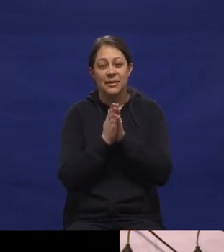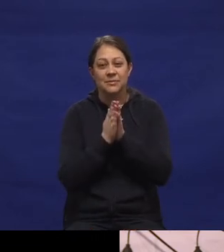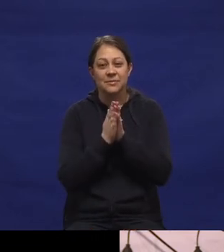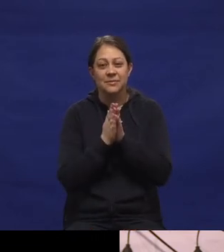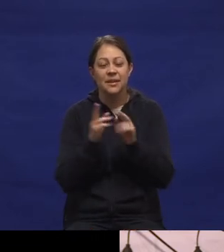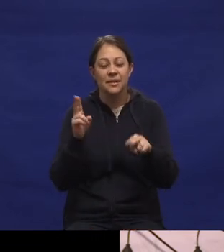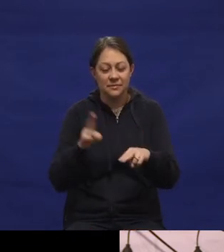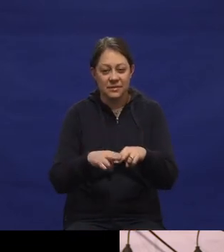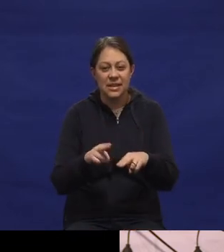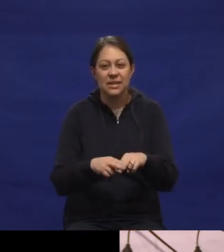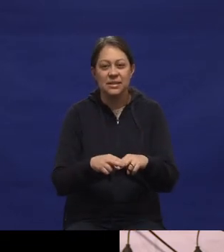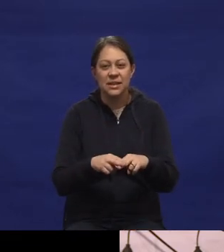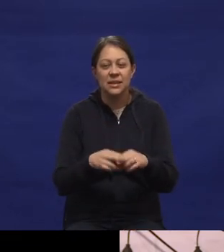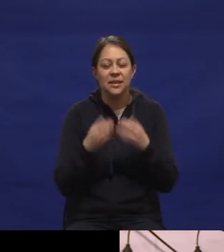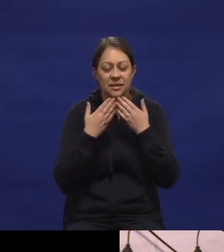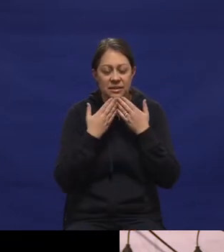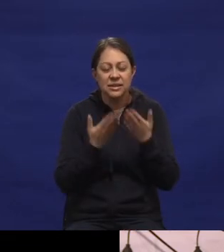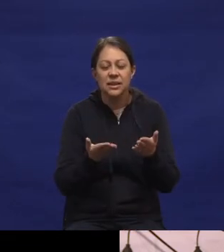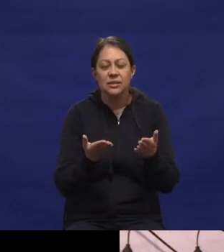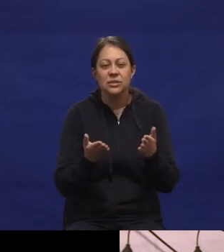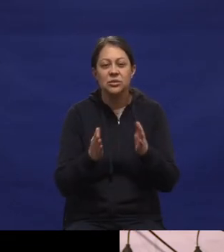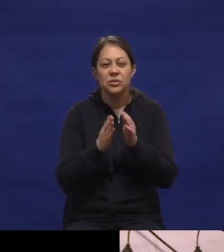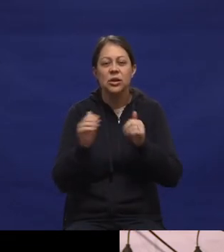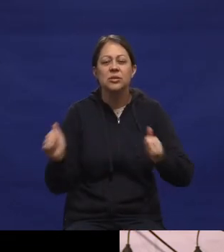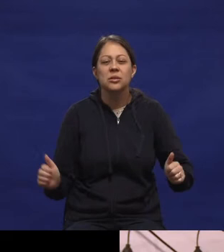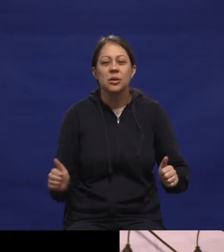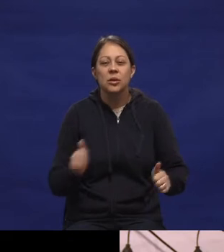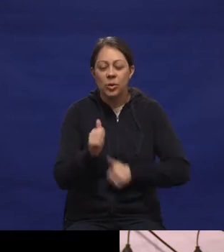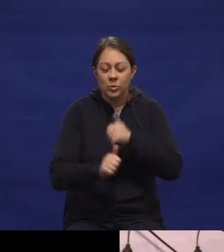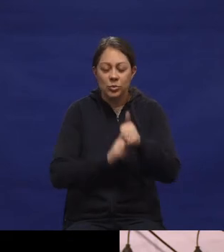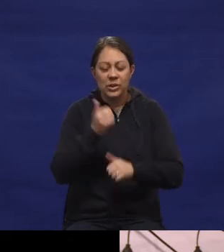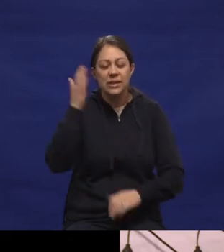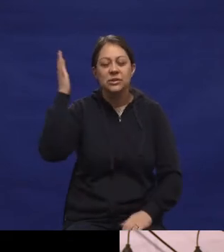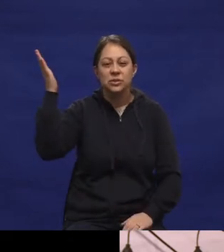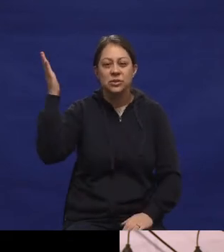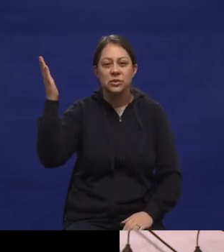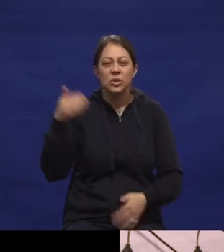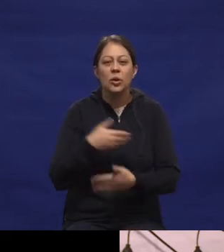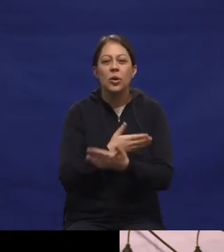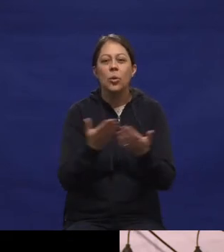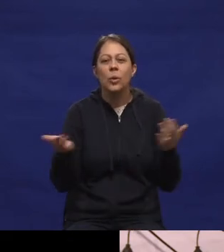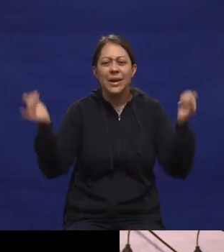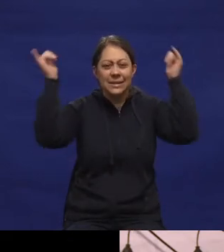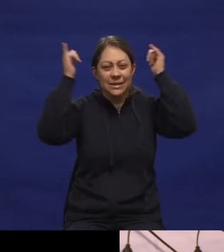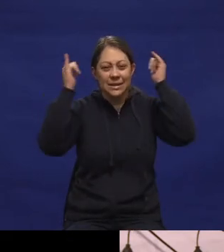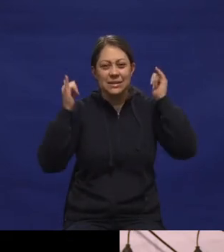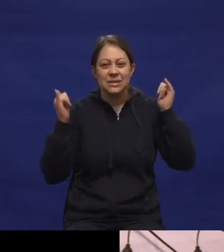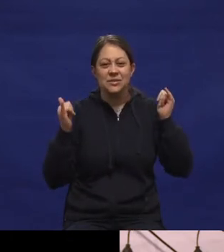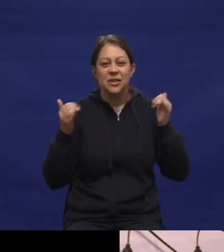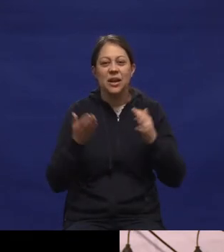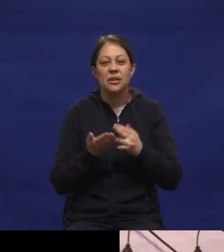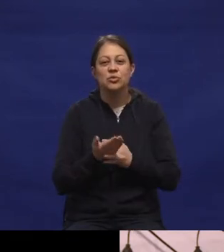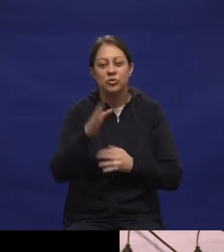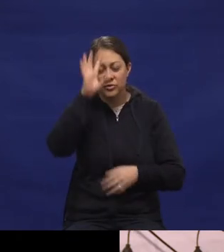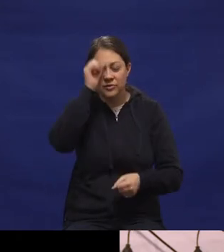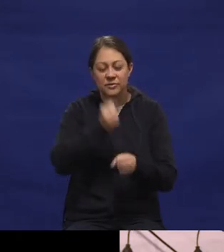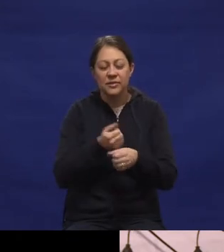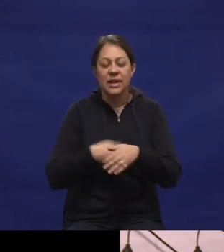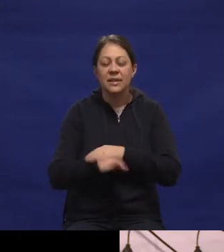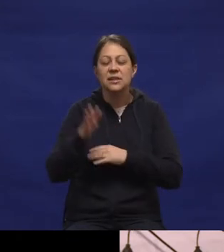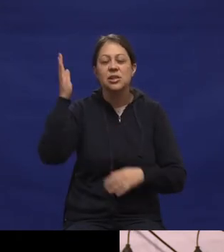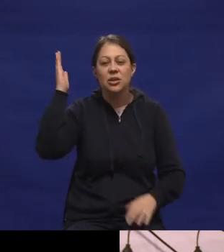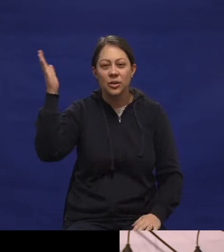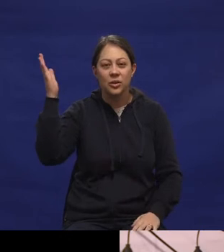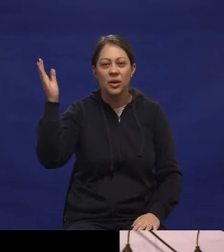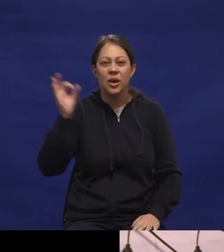Let's pray. Father, we thank You and we praise You that we are justified by faith in